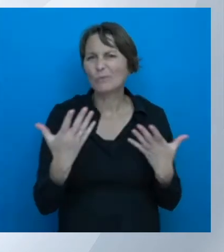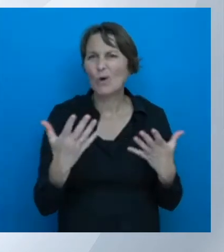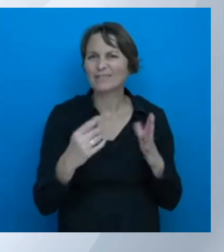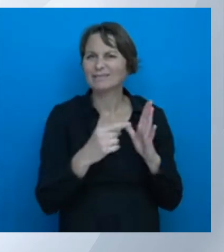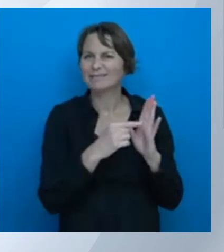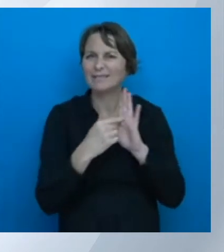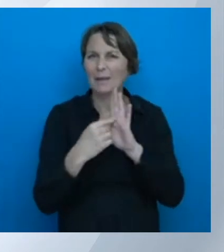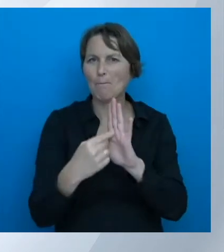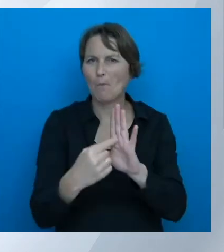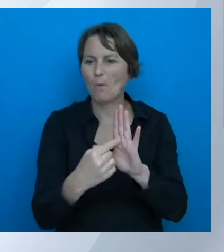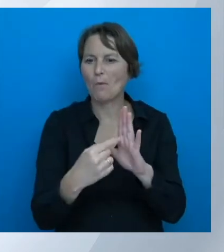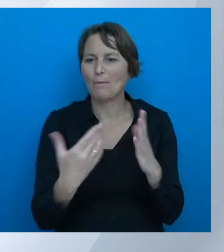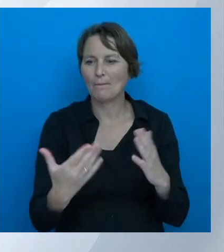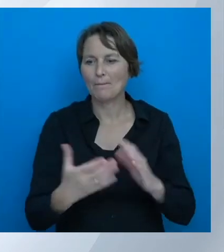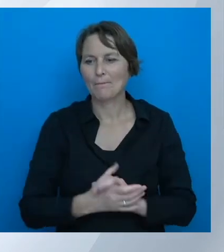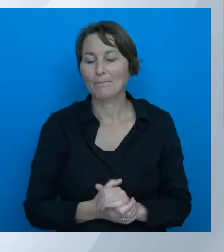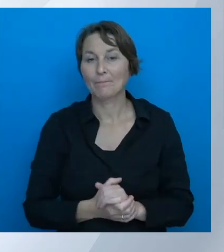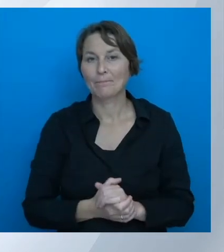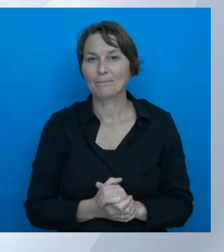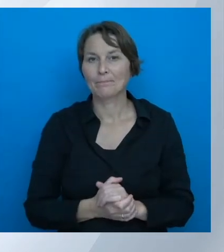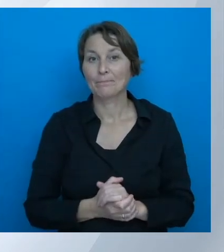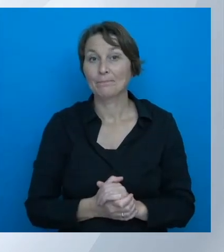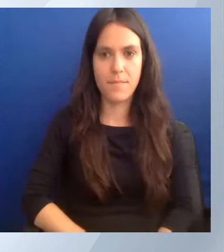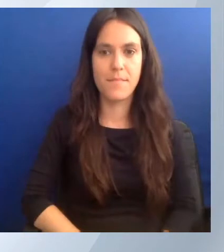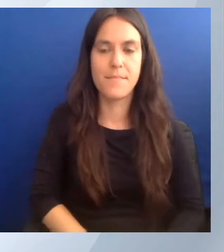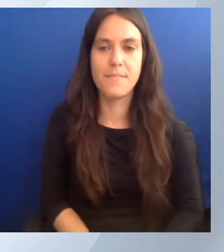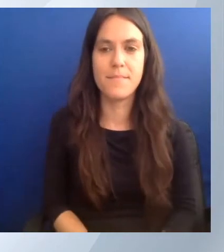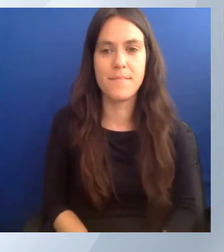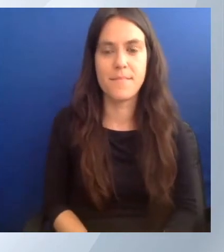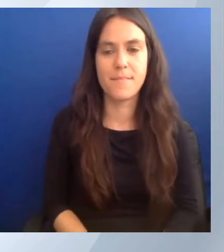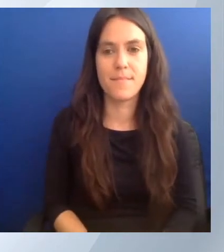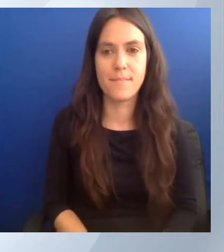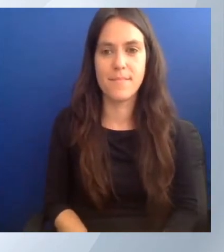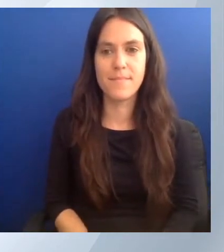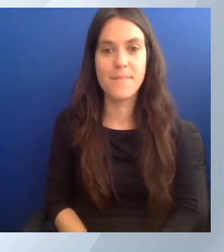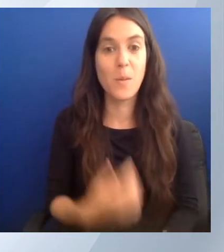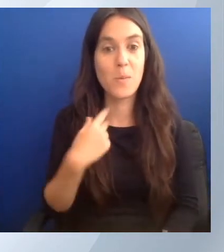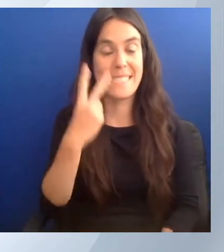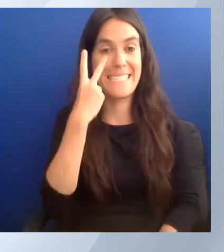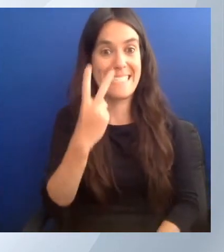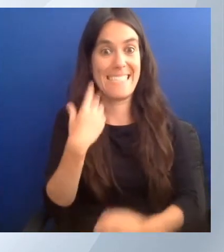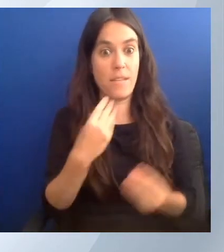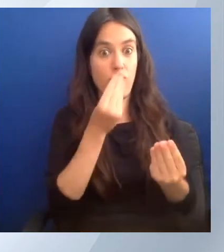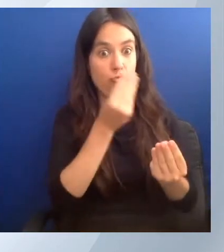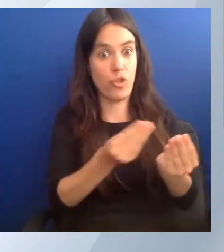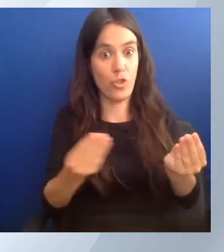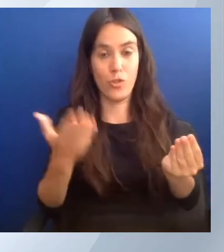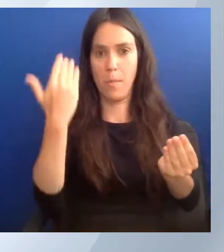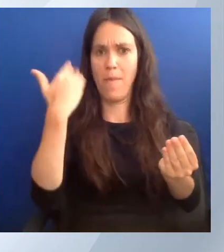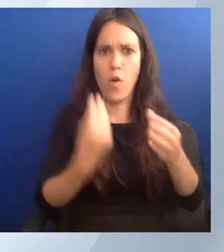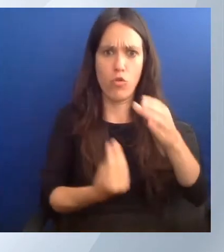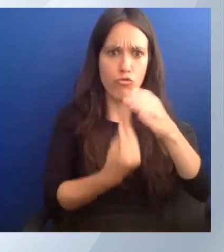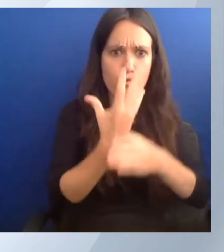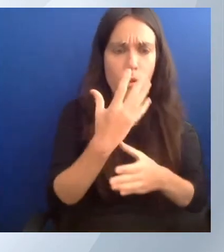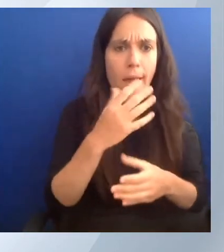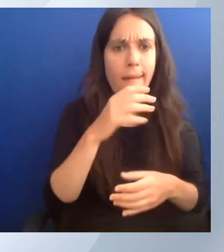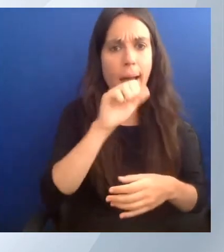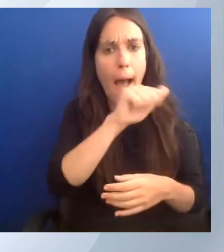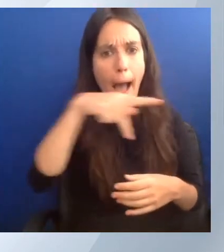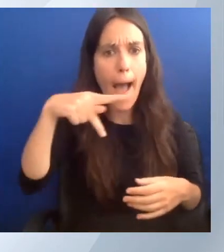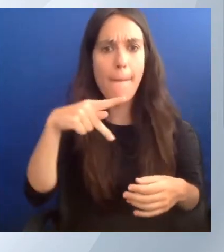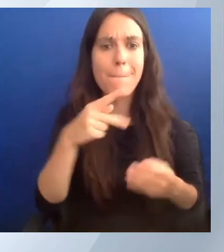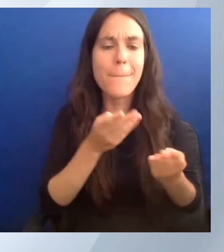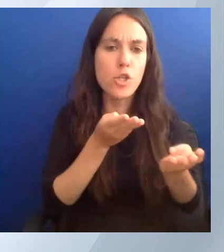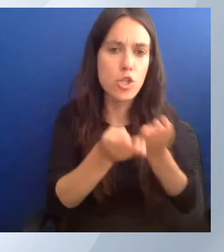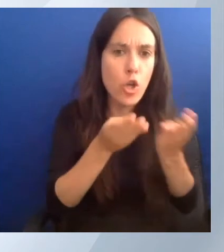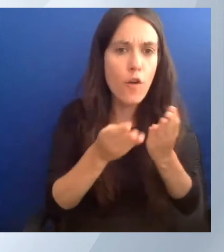we can now see that we have the resources that were created before. We have our app service, our web app, and our storage